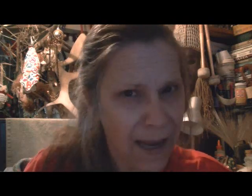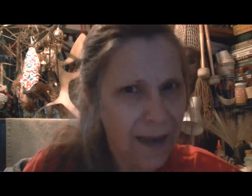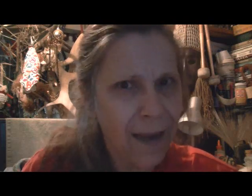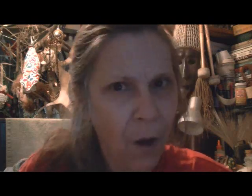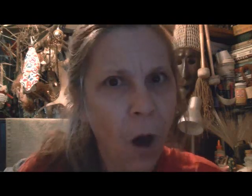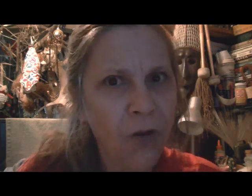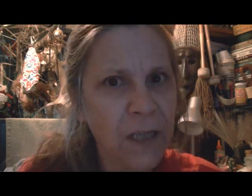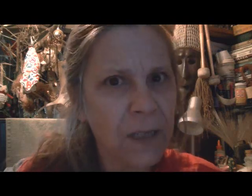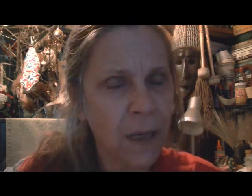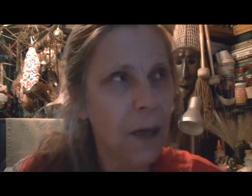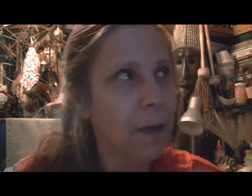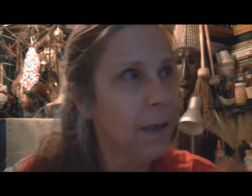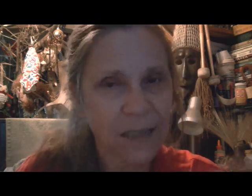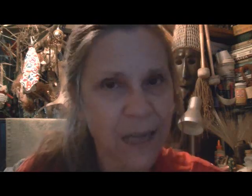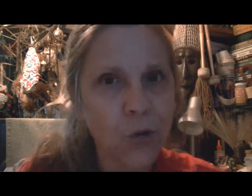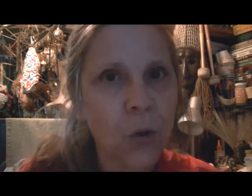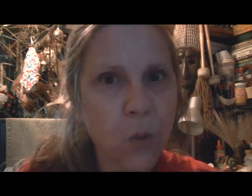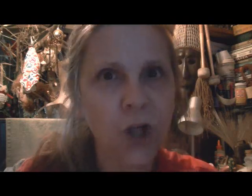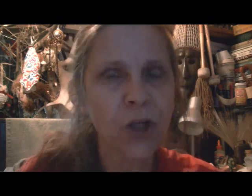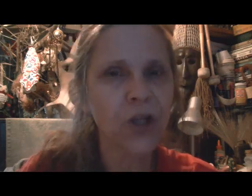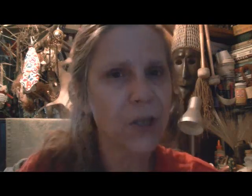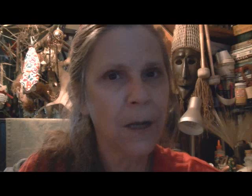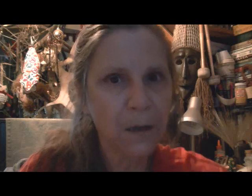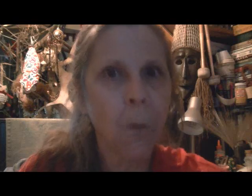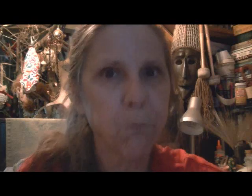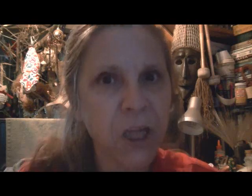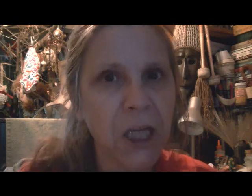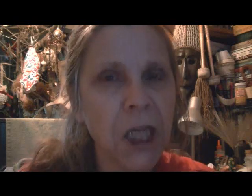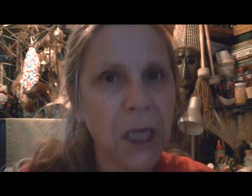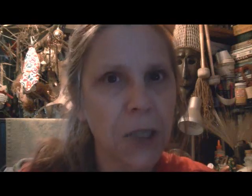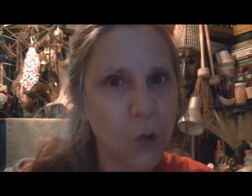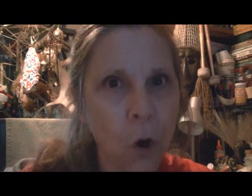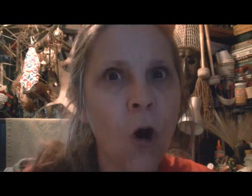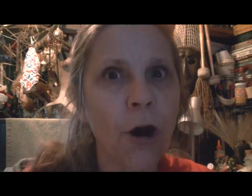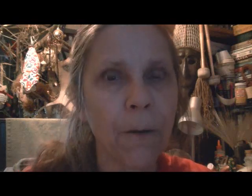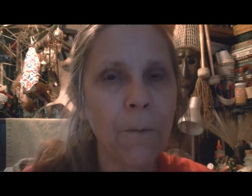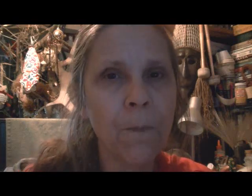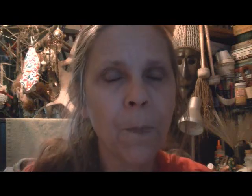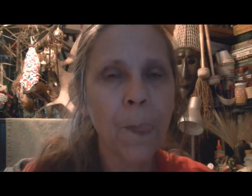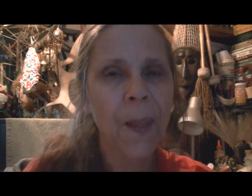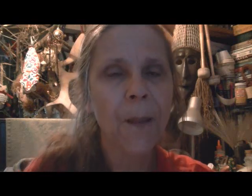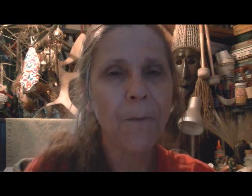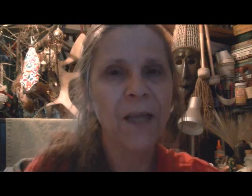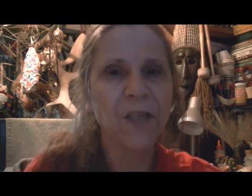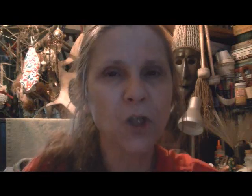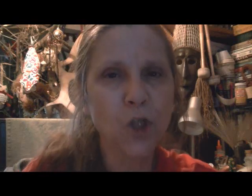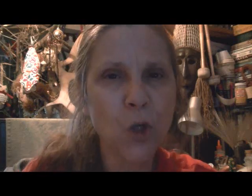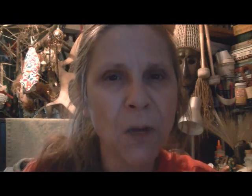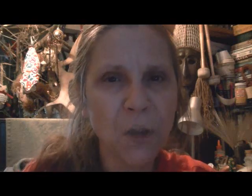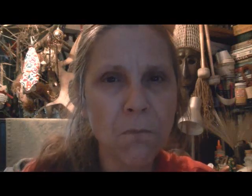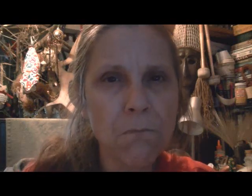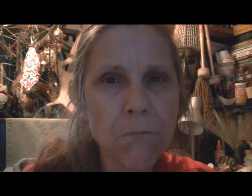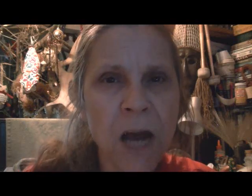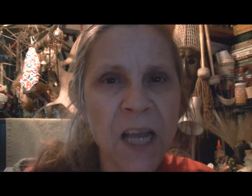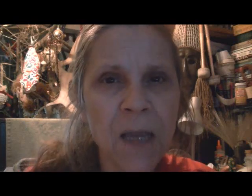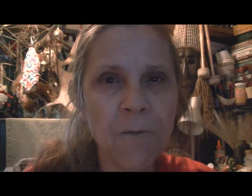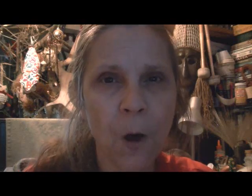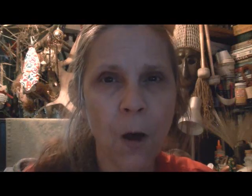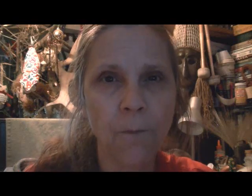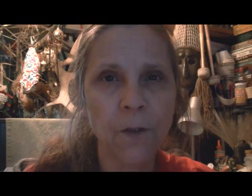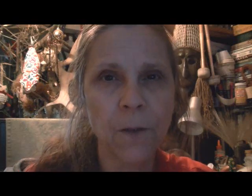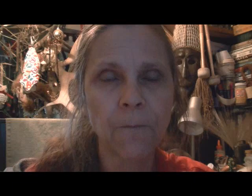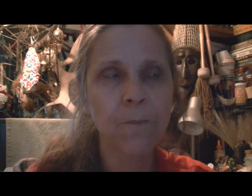hospitals and all these essential workers completely ignore, because there's too much